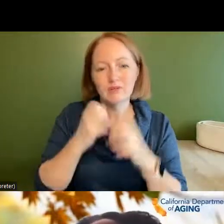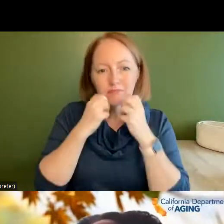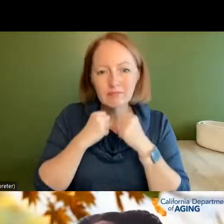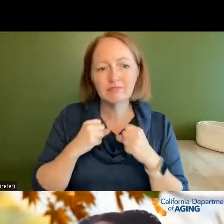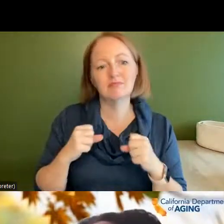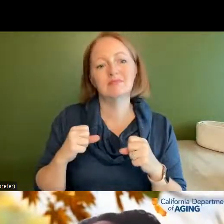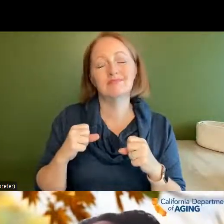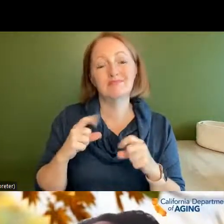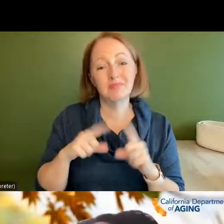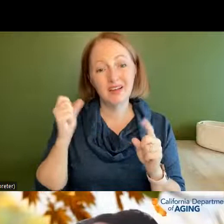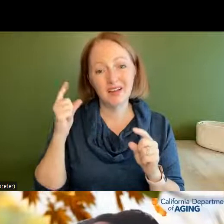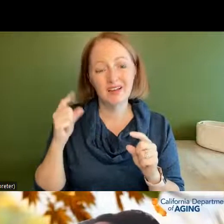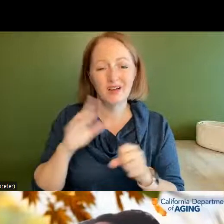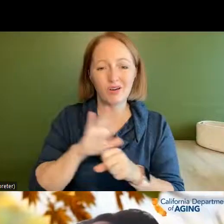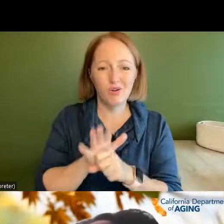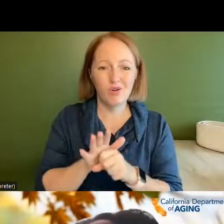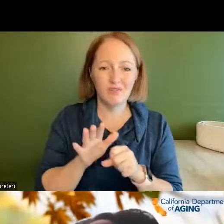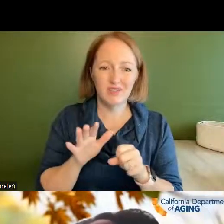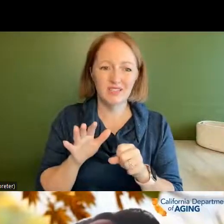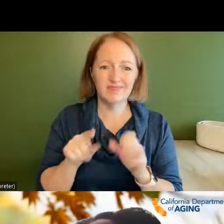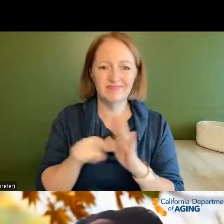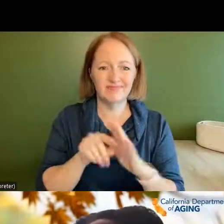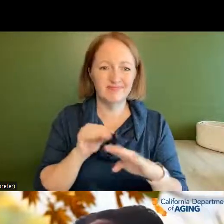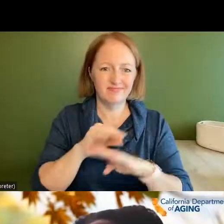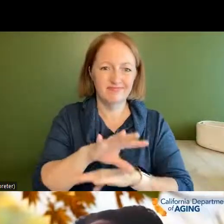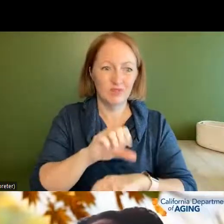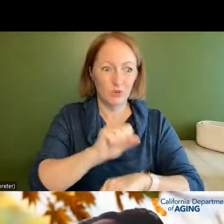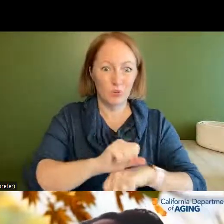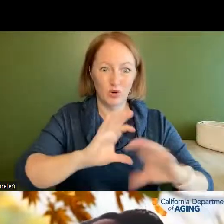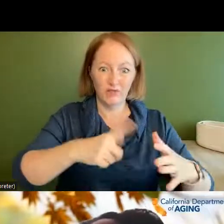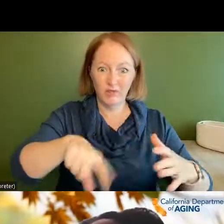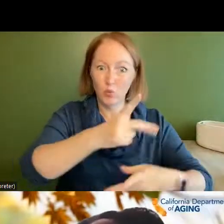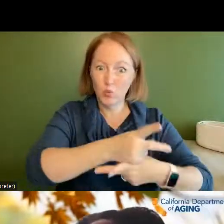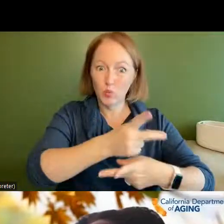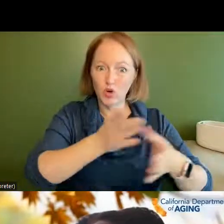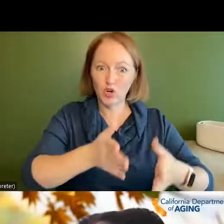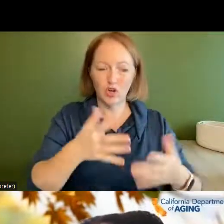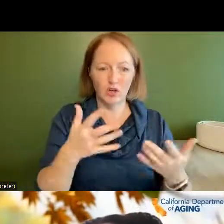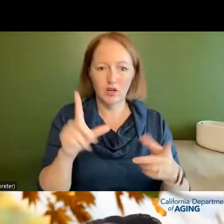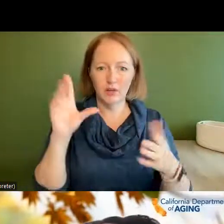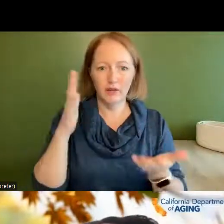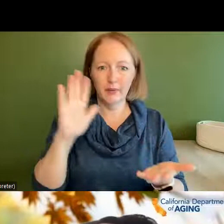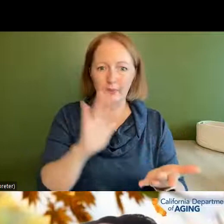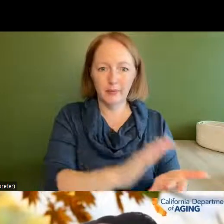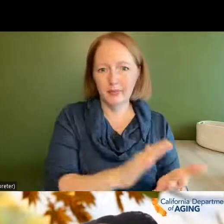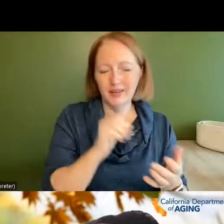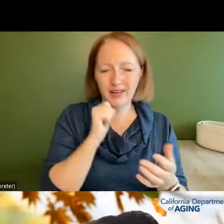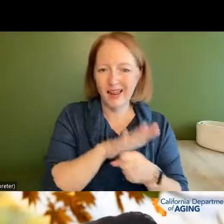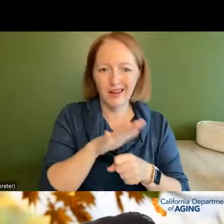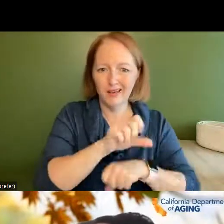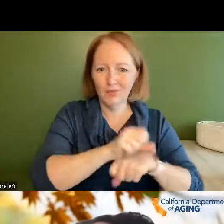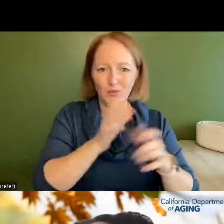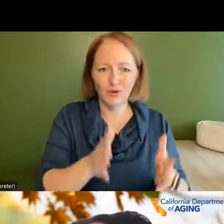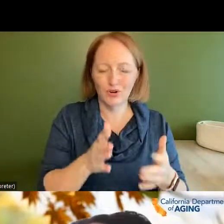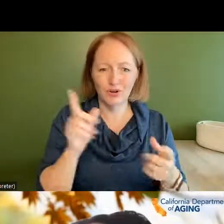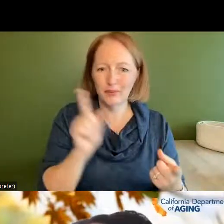However, COVID has had an impact on the workforce. It's depleted the workforce. A lot of workers